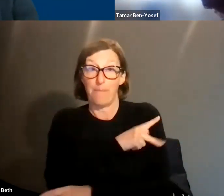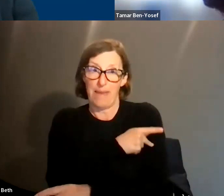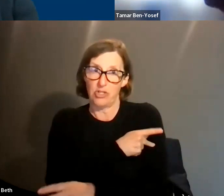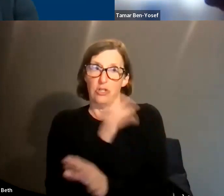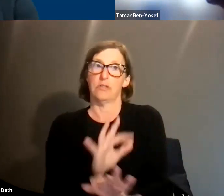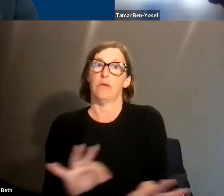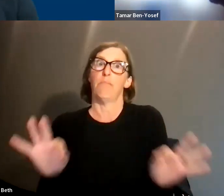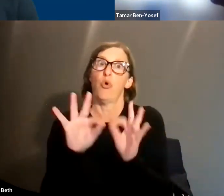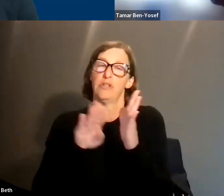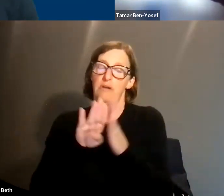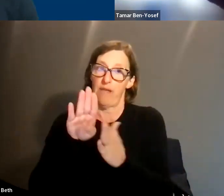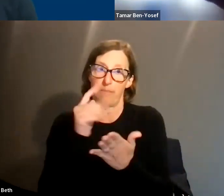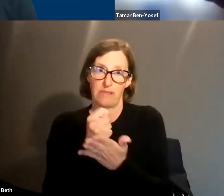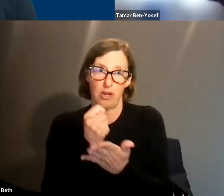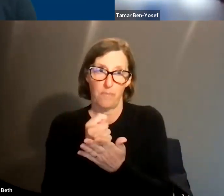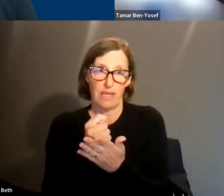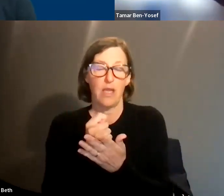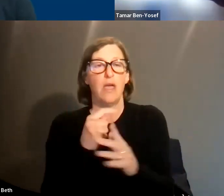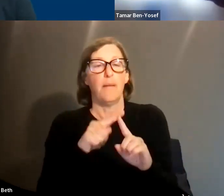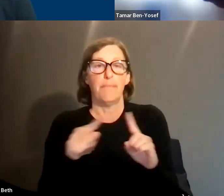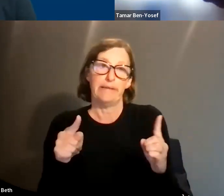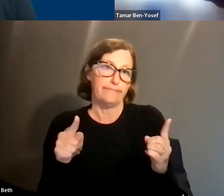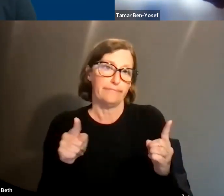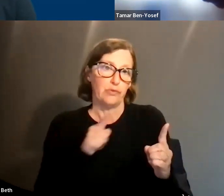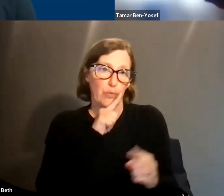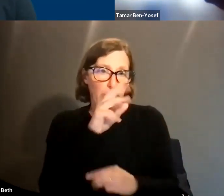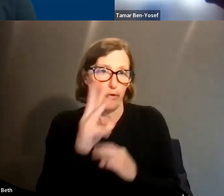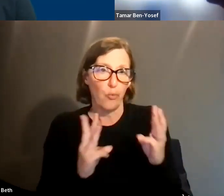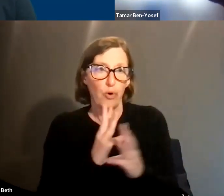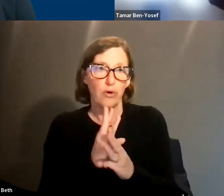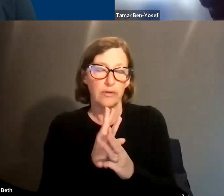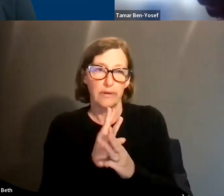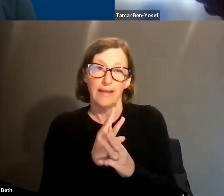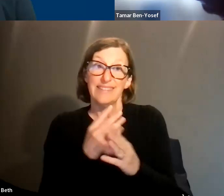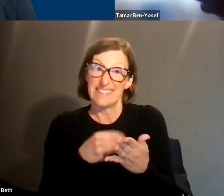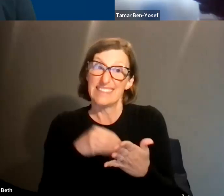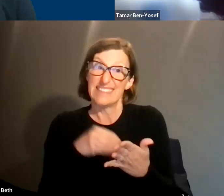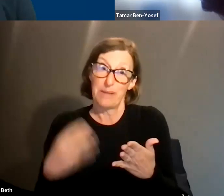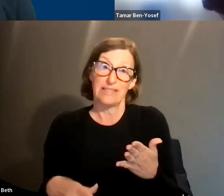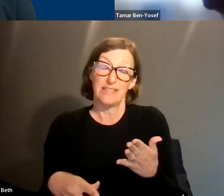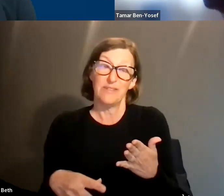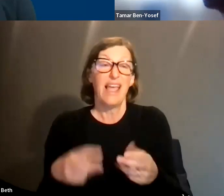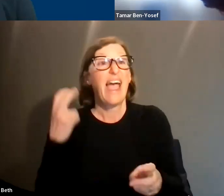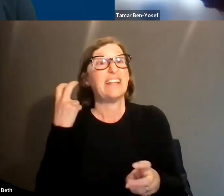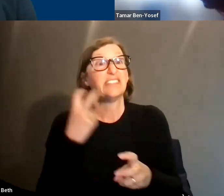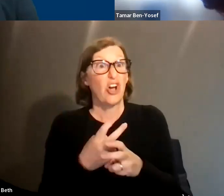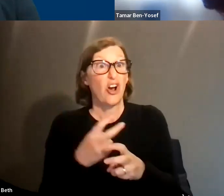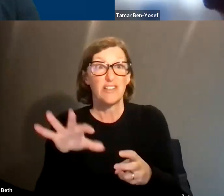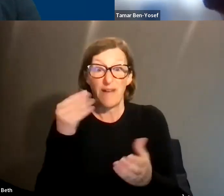develop a therapy. But being realistic, this costs money, and it is very hard to get